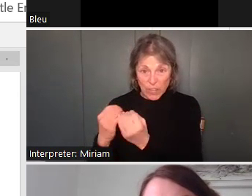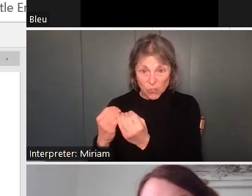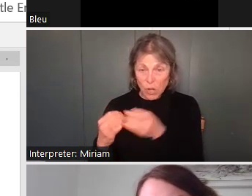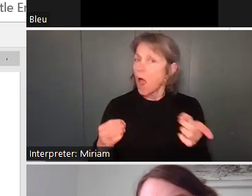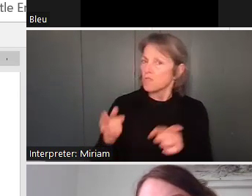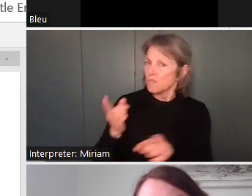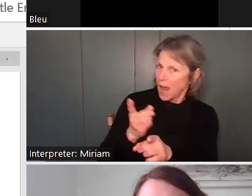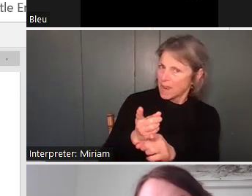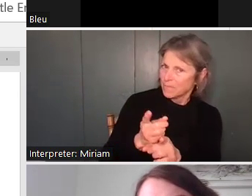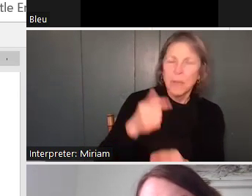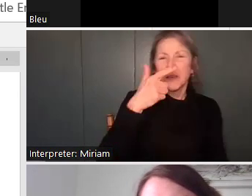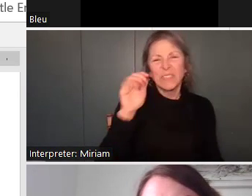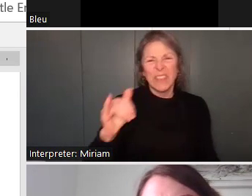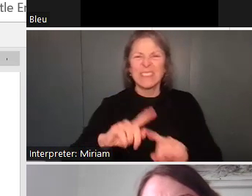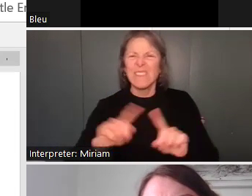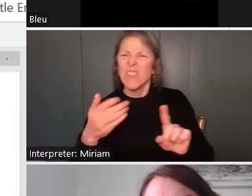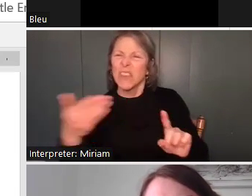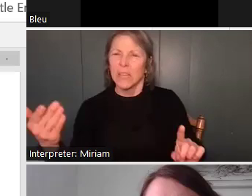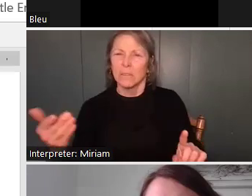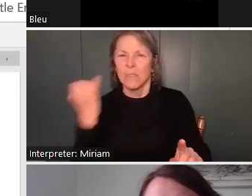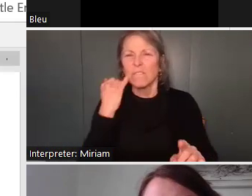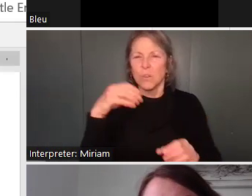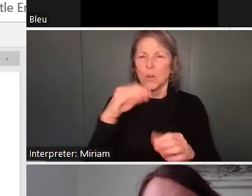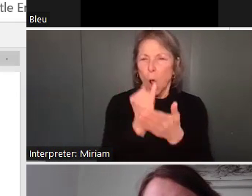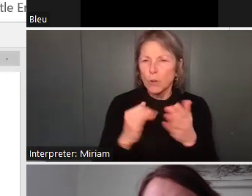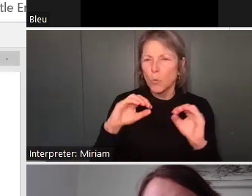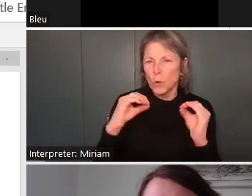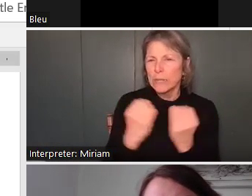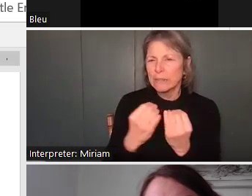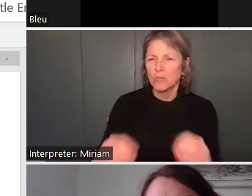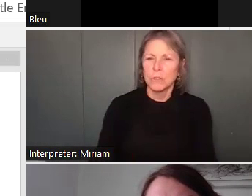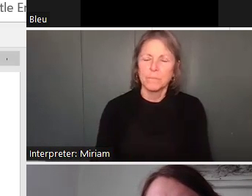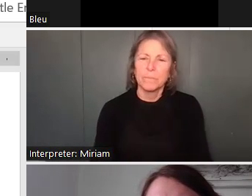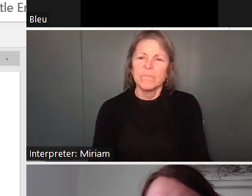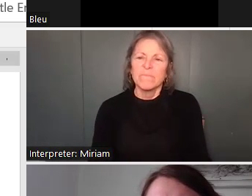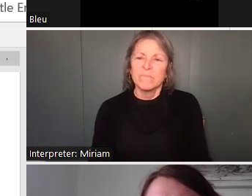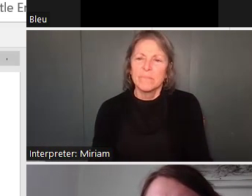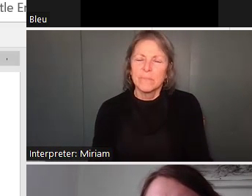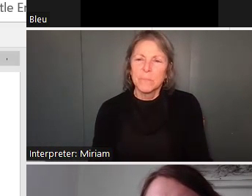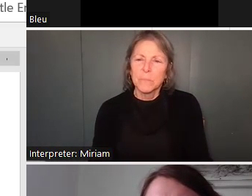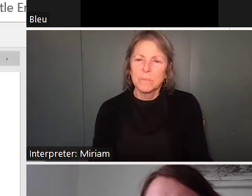right? Because that's kind of a different thing. yeah, right. Diversity.